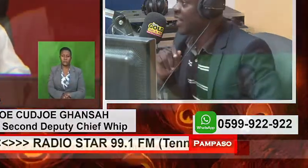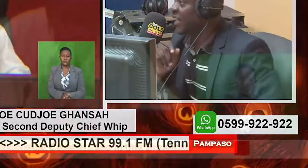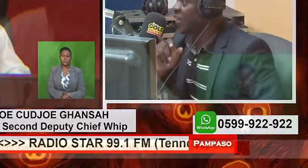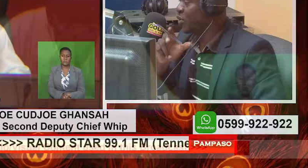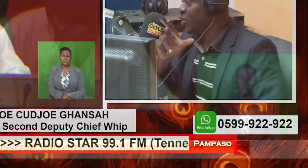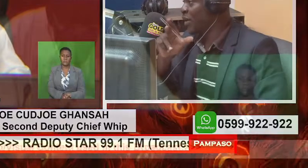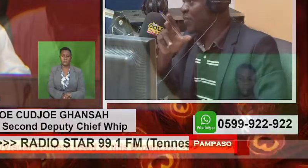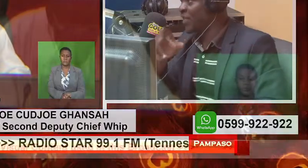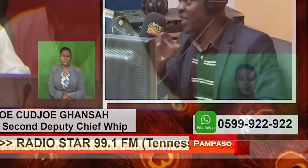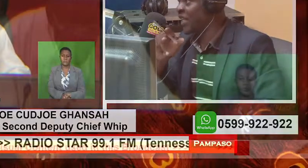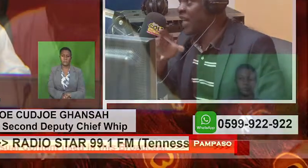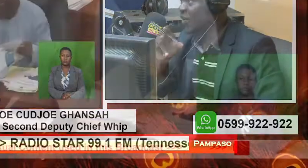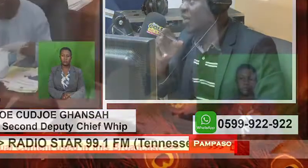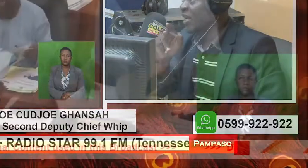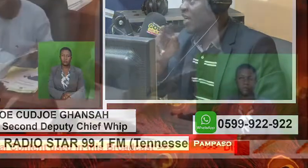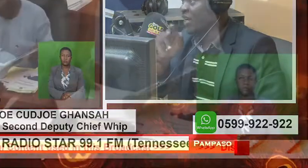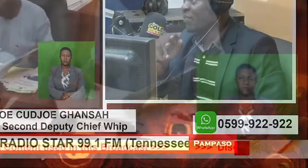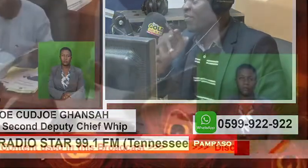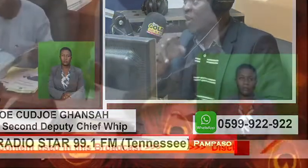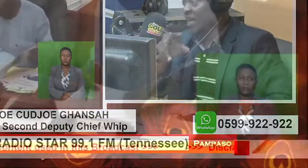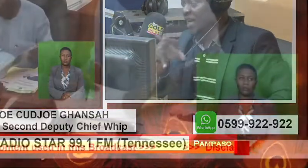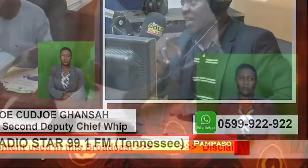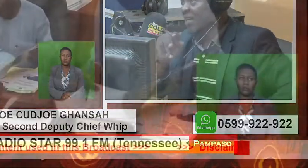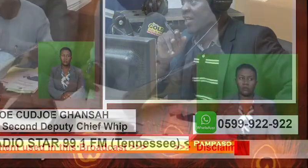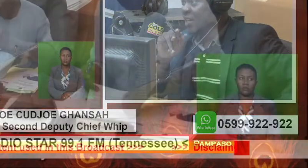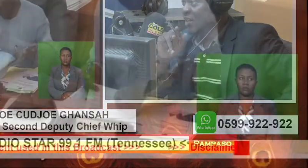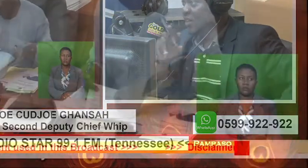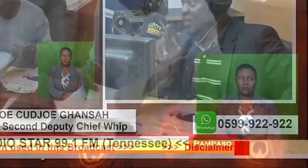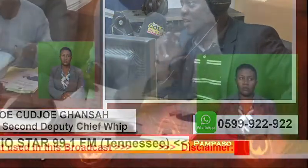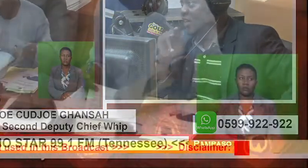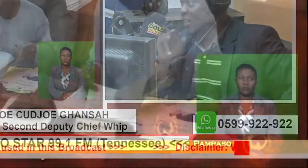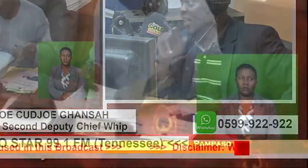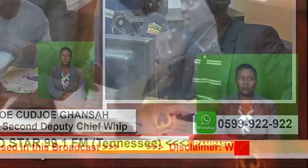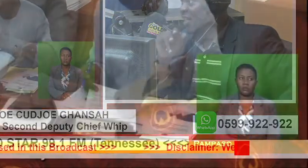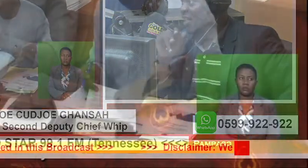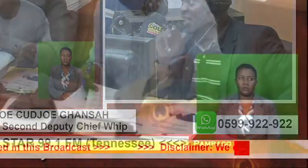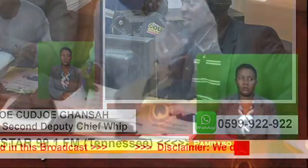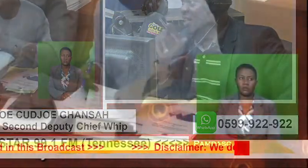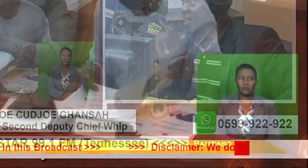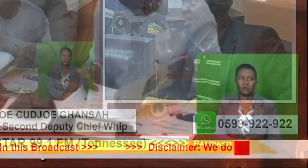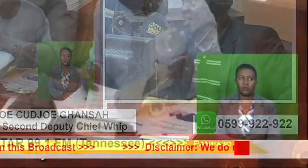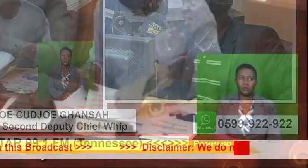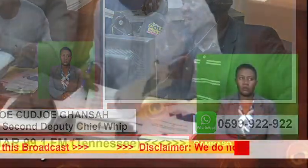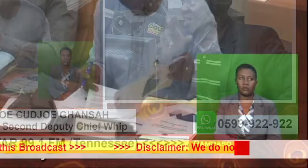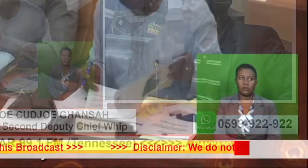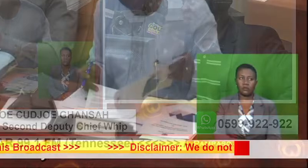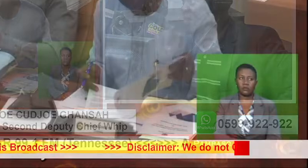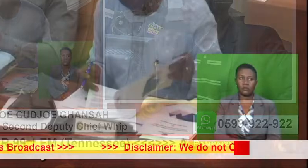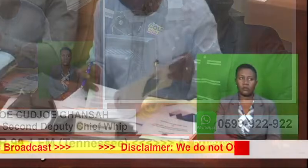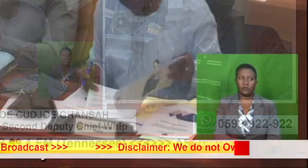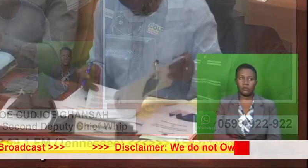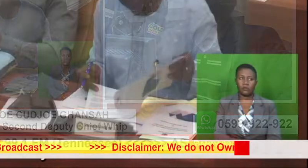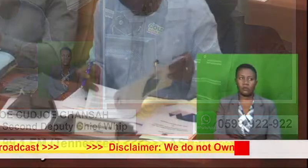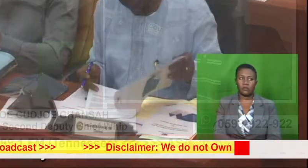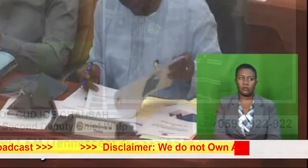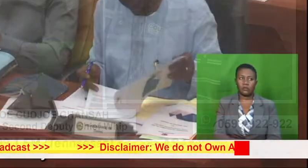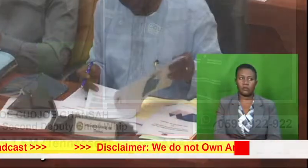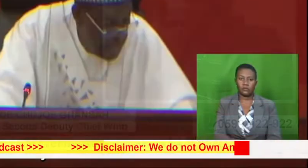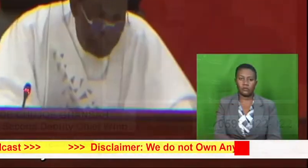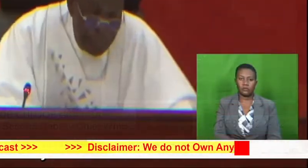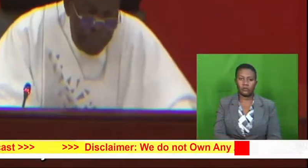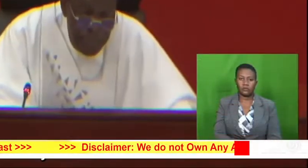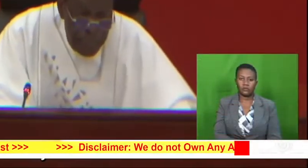ye Cudjoe na moti ne kano mp for ada osan so ye second a year deputyship